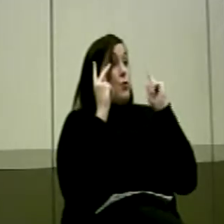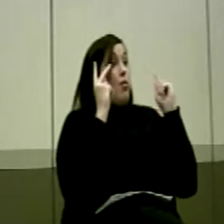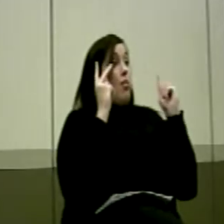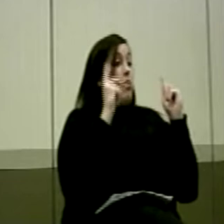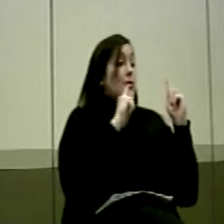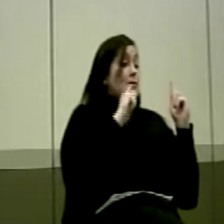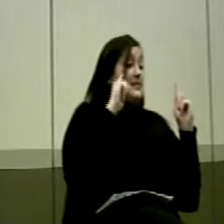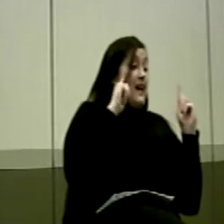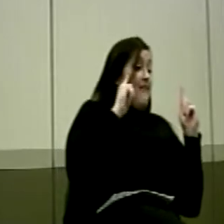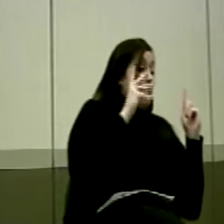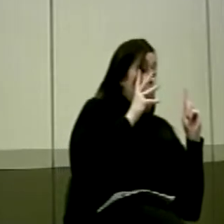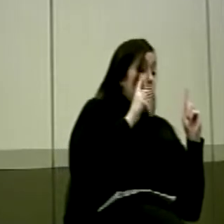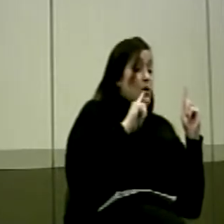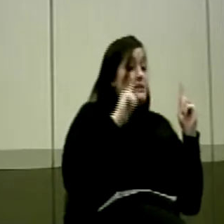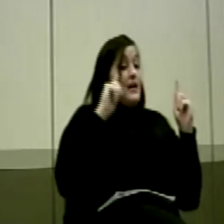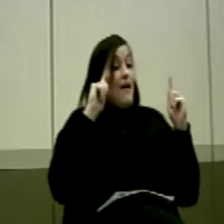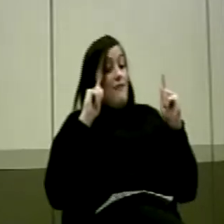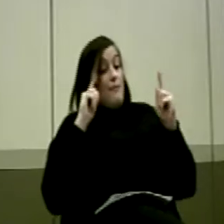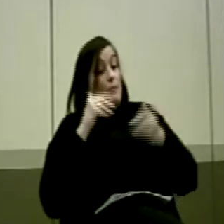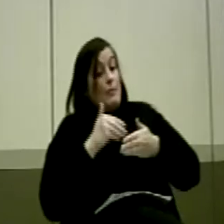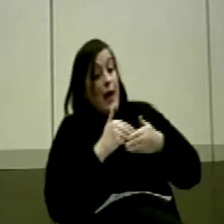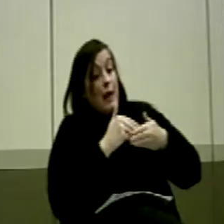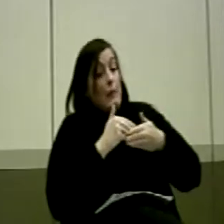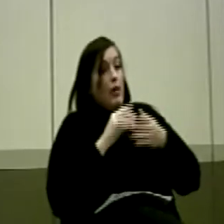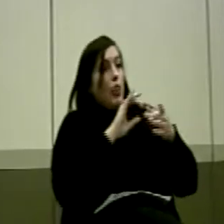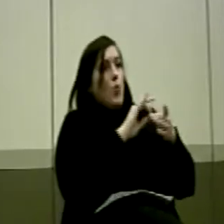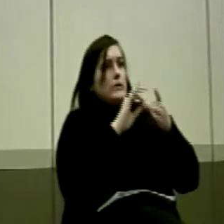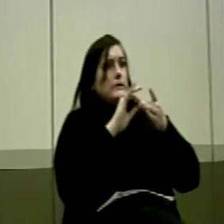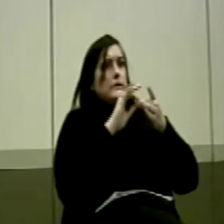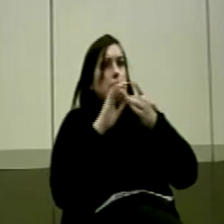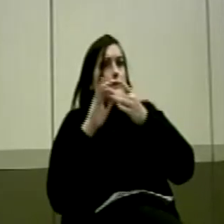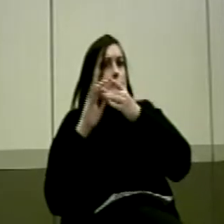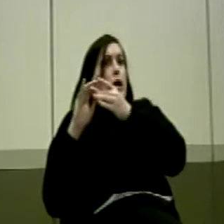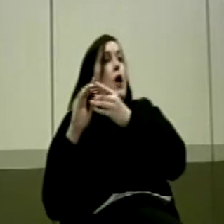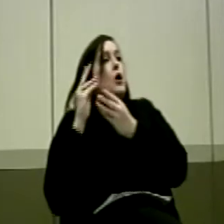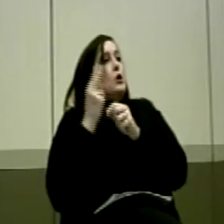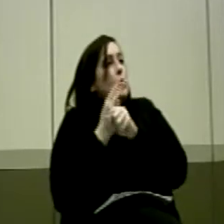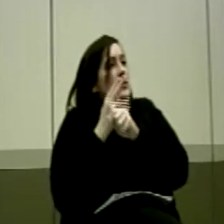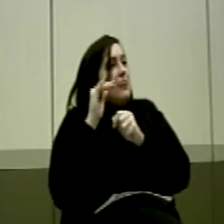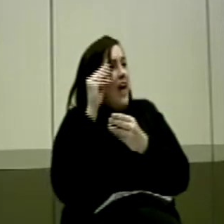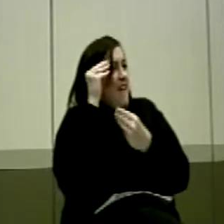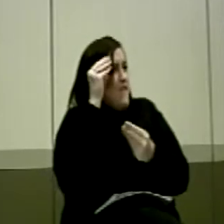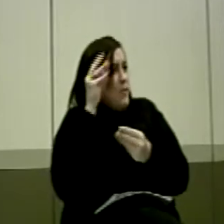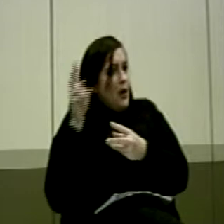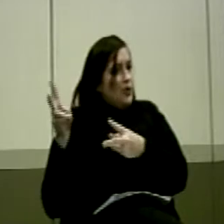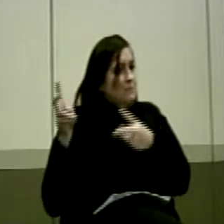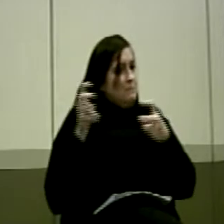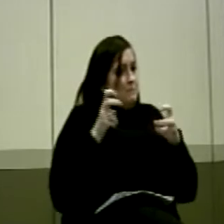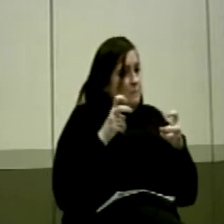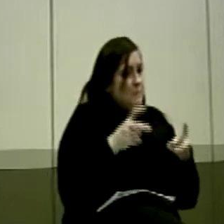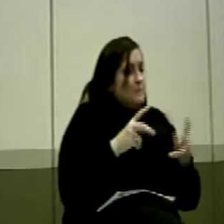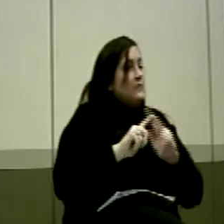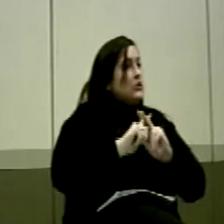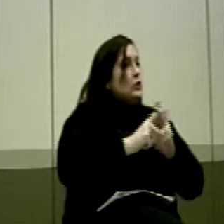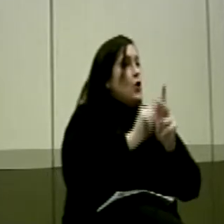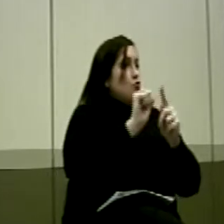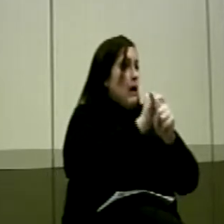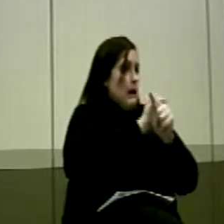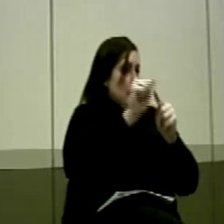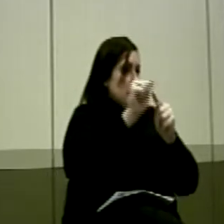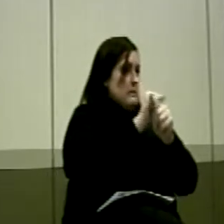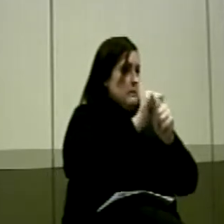deaf students, and using that information to be a springboard for training to help hearing